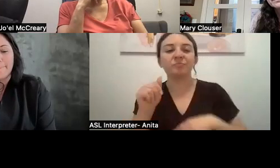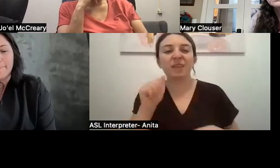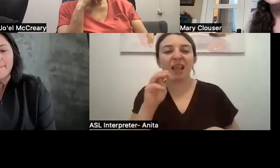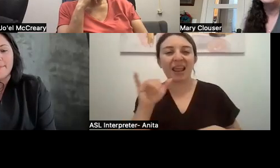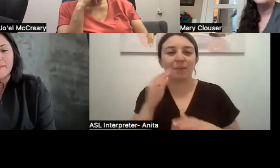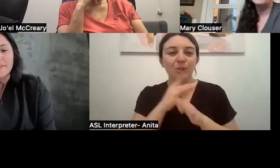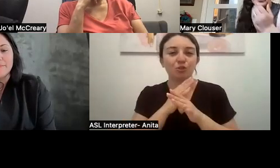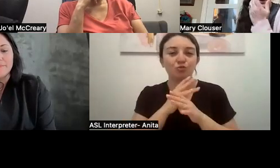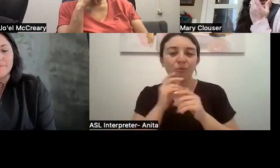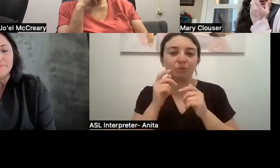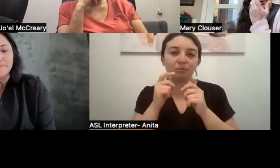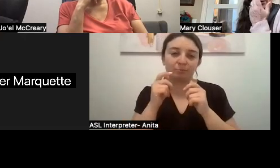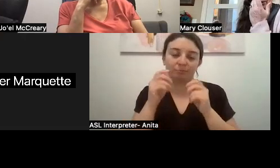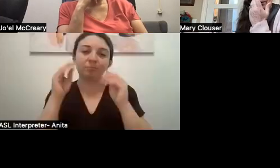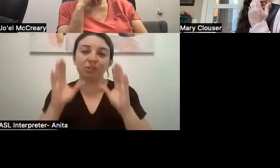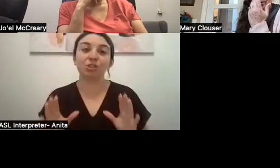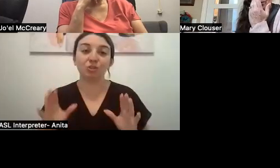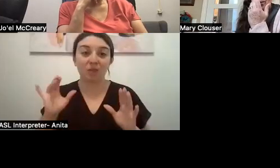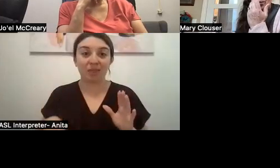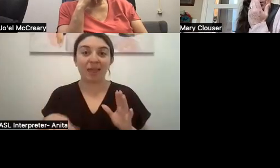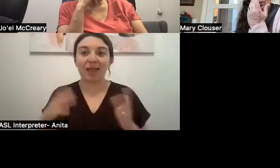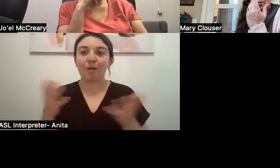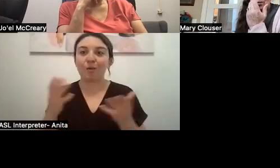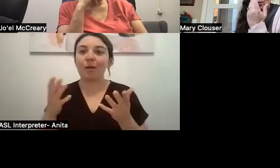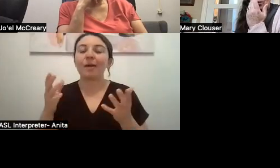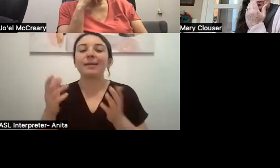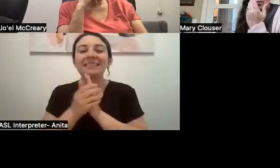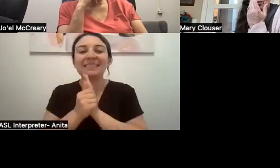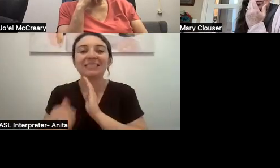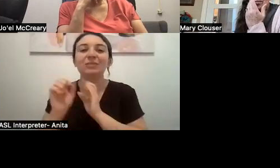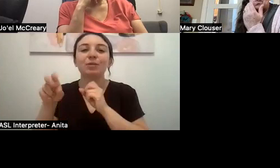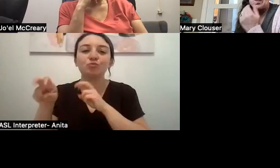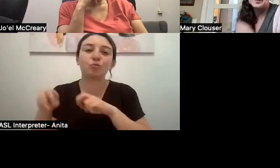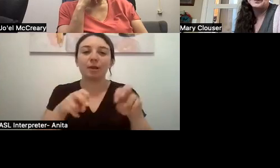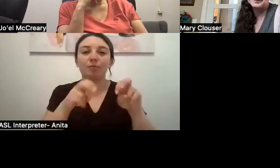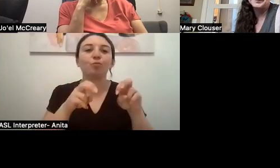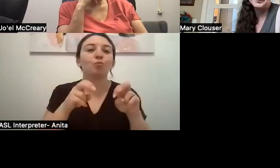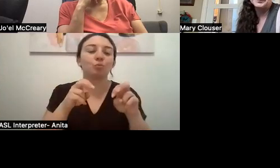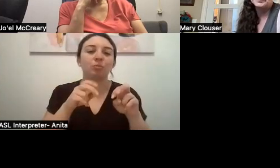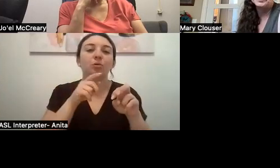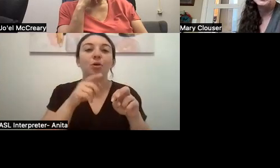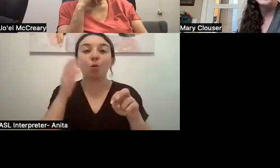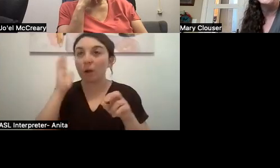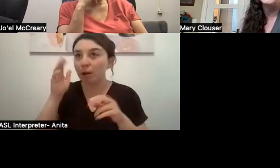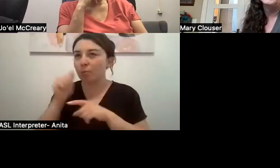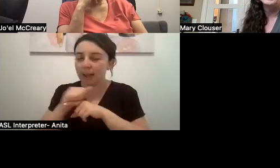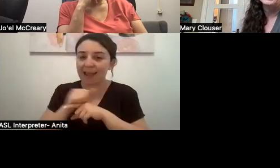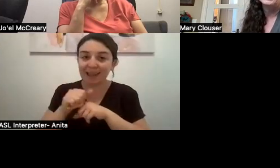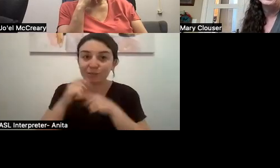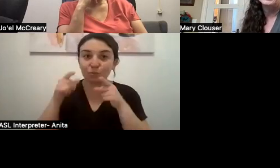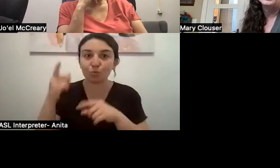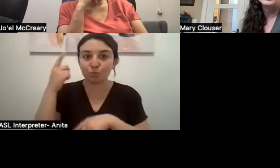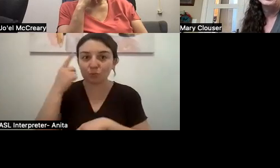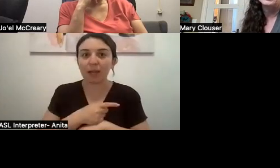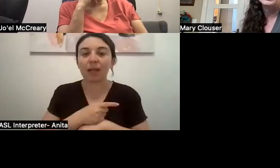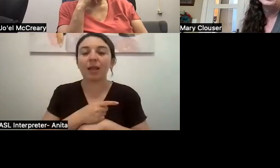are also transferable with literacy. So they're getting practice sprinkled in throughout the day in both